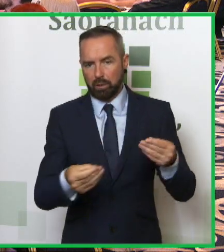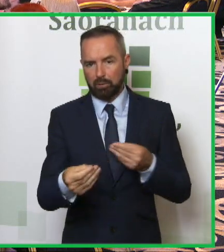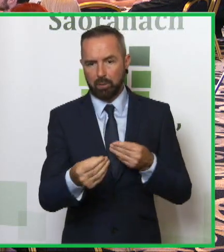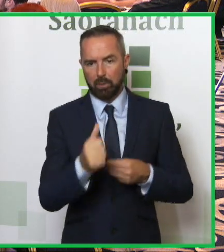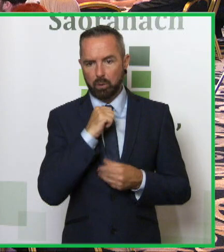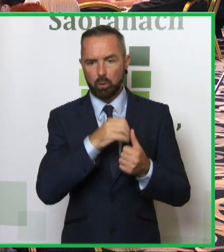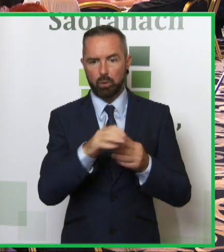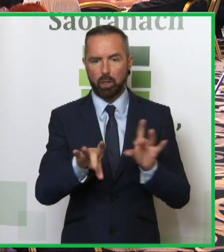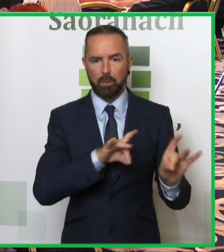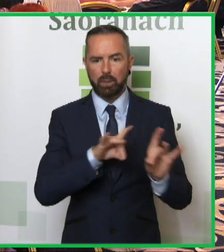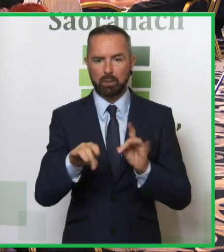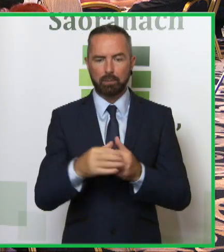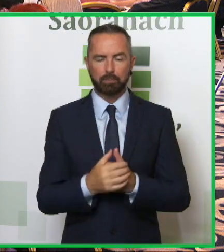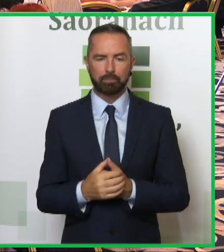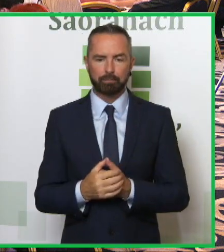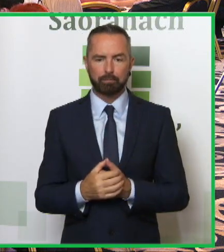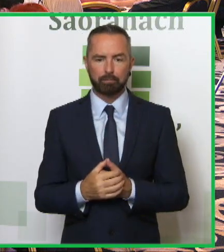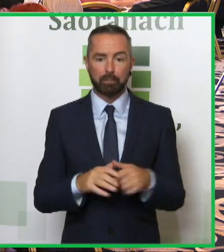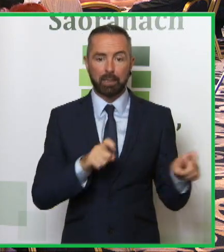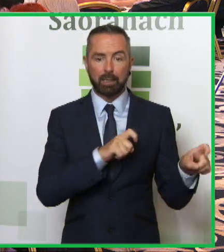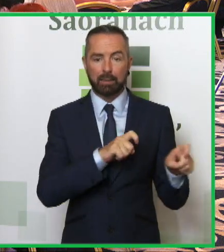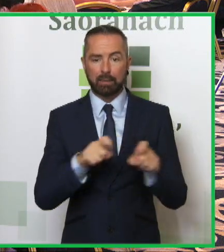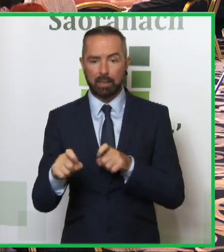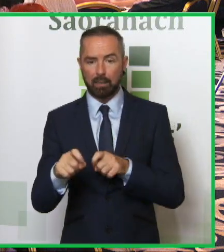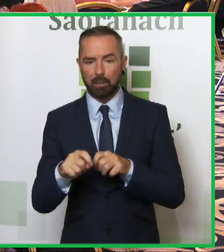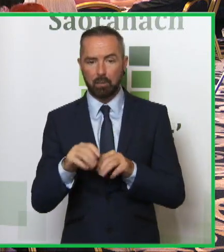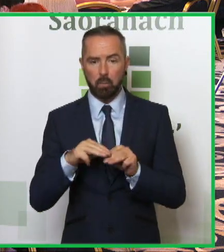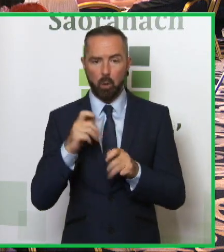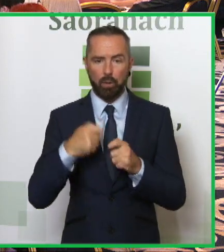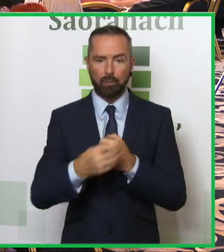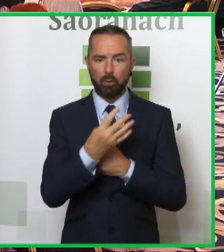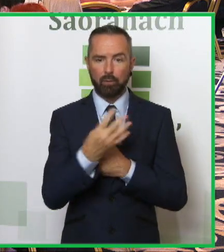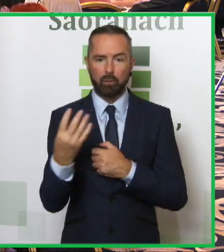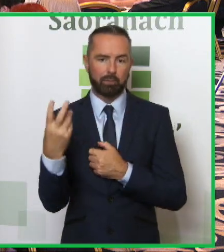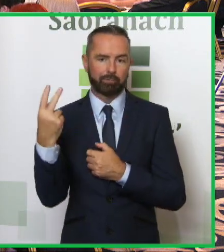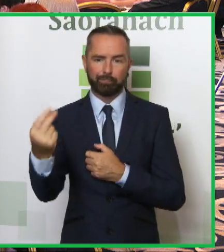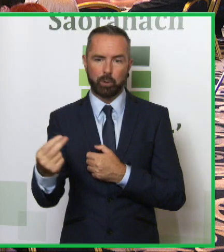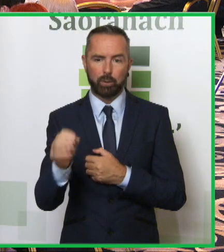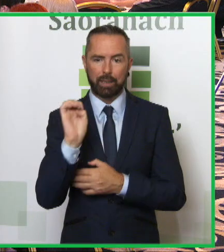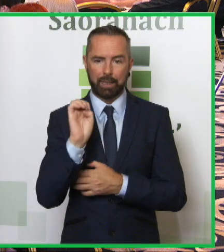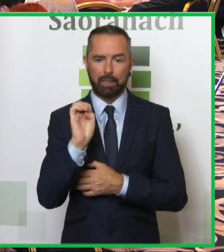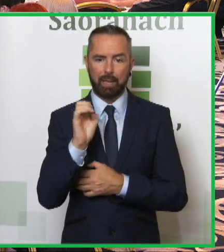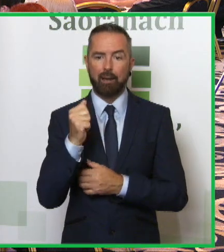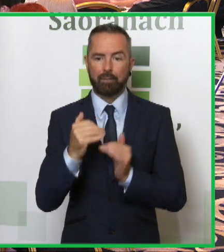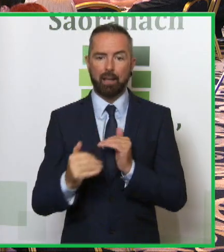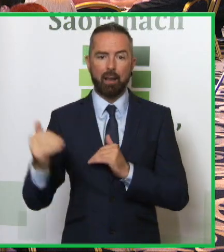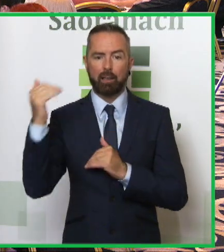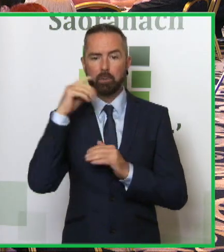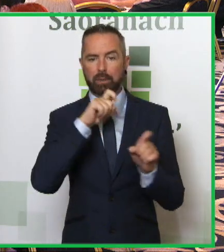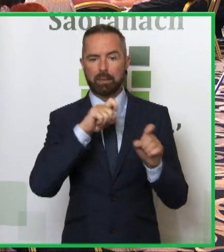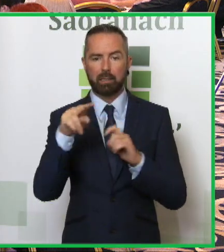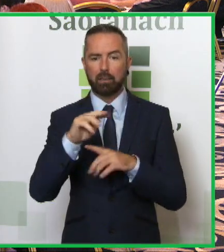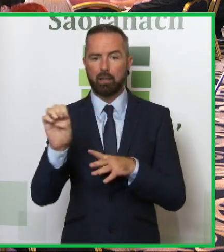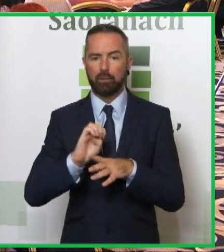column. At that stage, we still don't have a quota. Option E at that stage has 36 votes, which is the highest, but it's still short of the